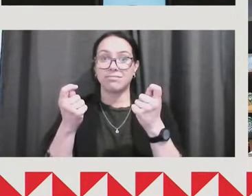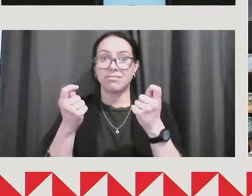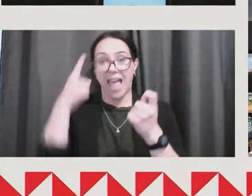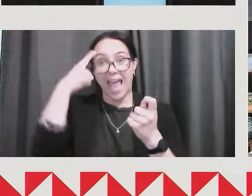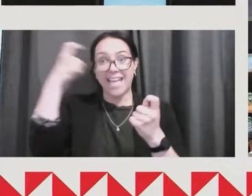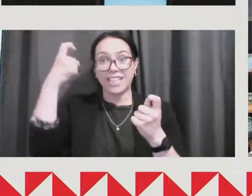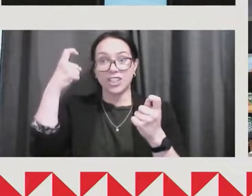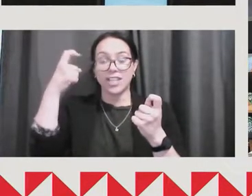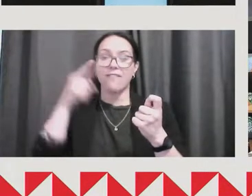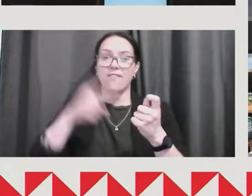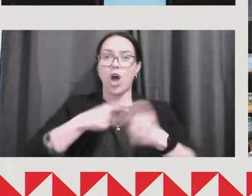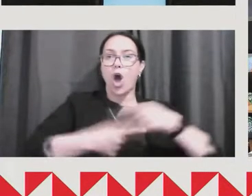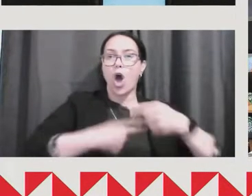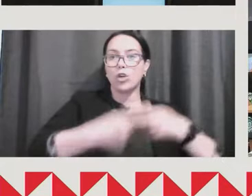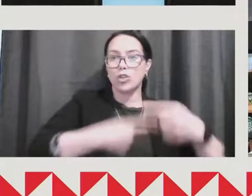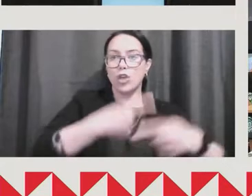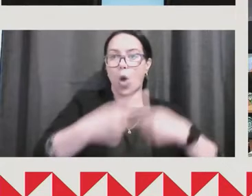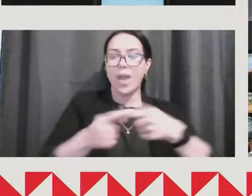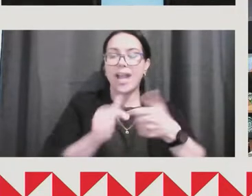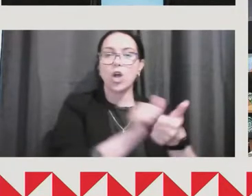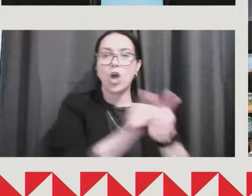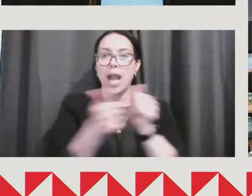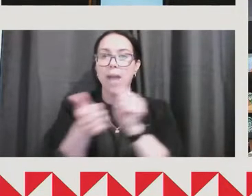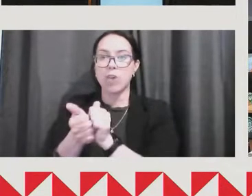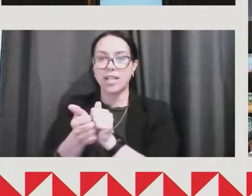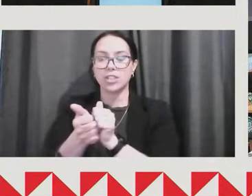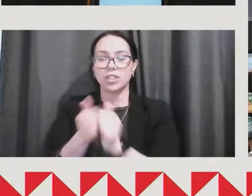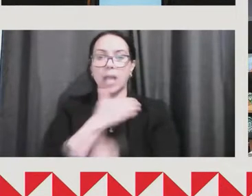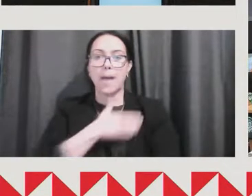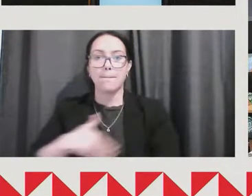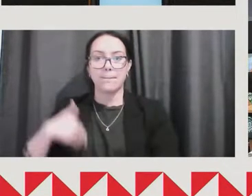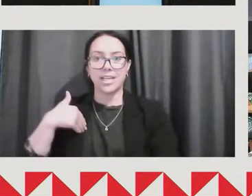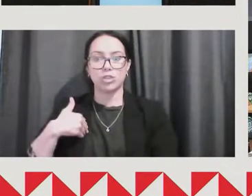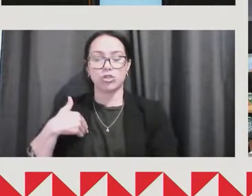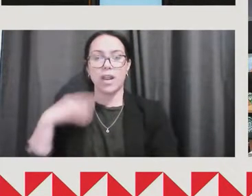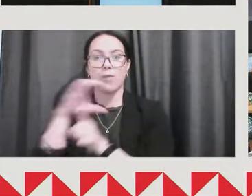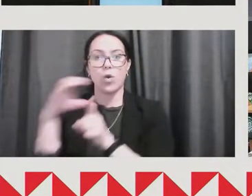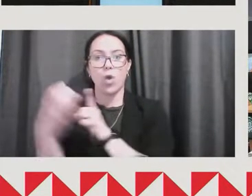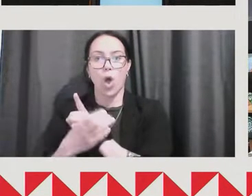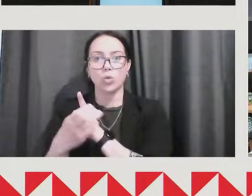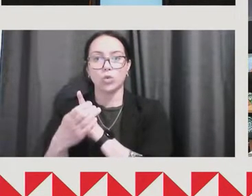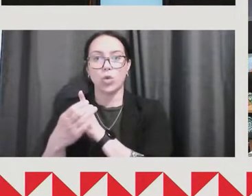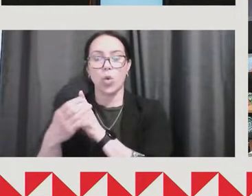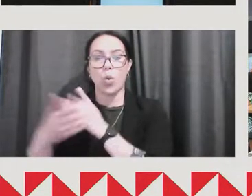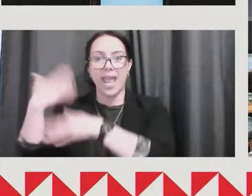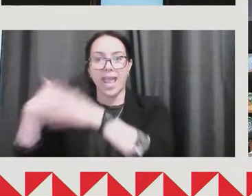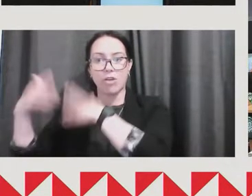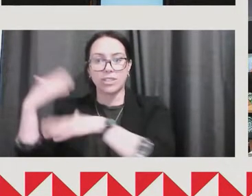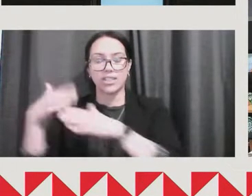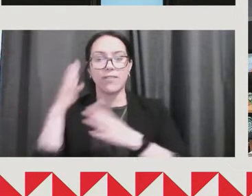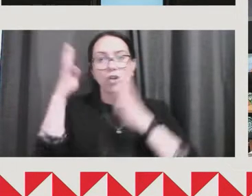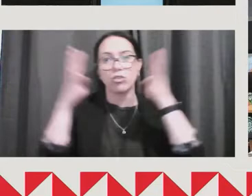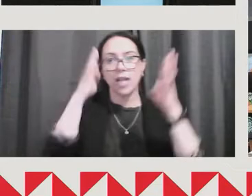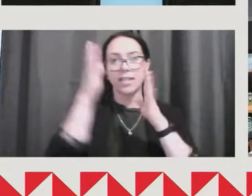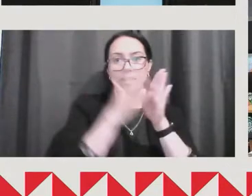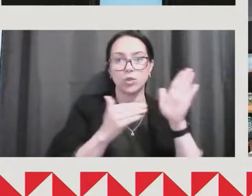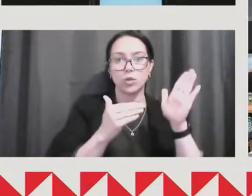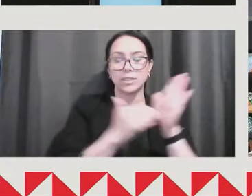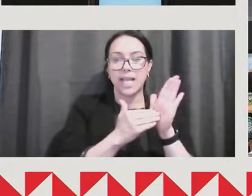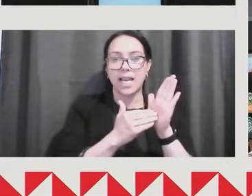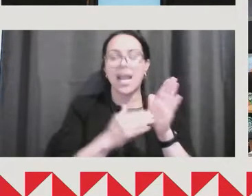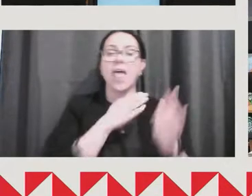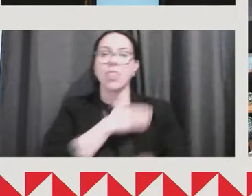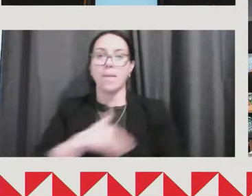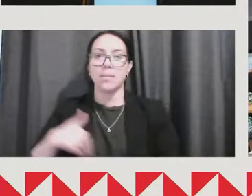collaboration between Ministry for culture and Heritage creative New Zealand soil Tierra and the ministry for Pacific peoples